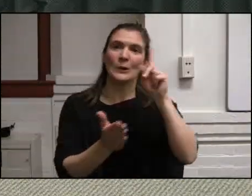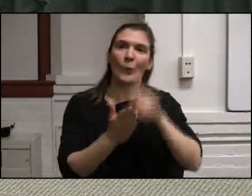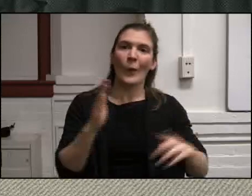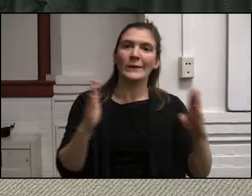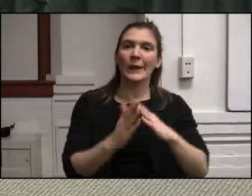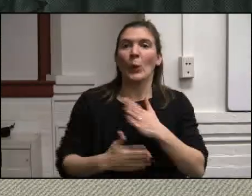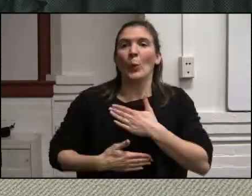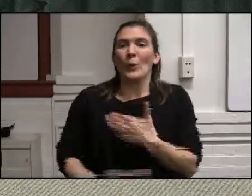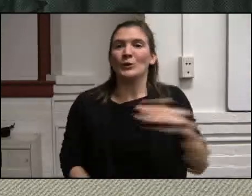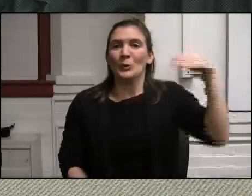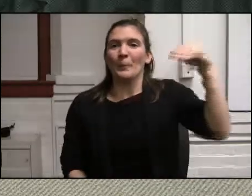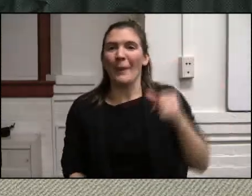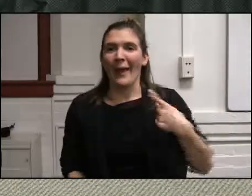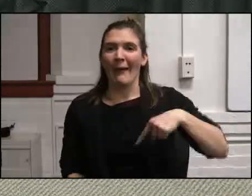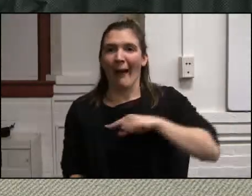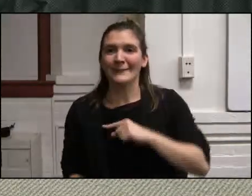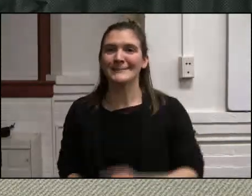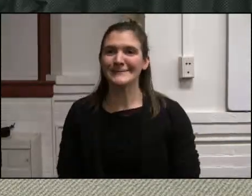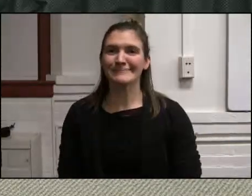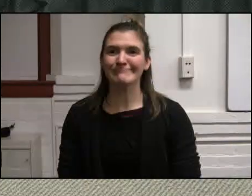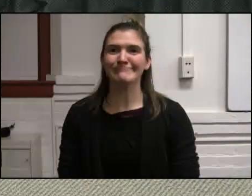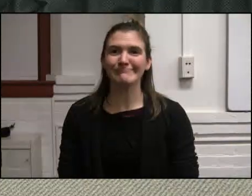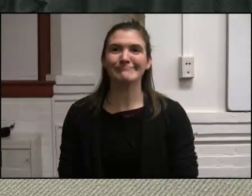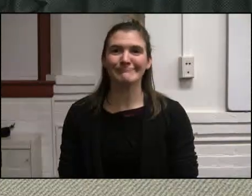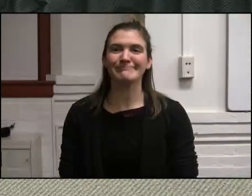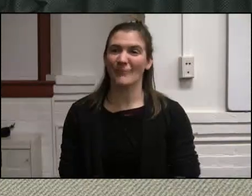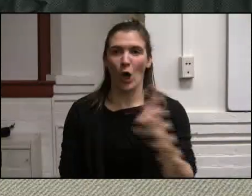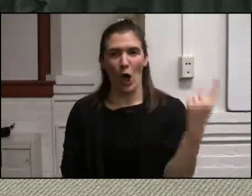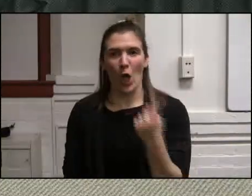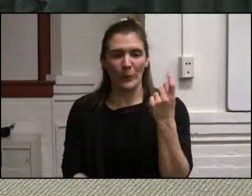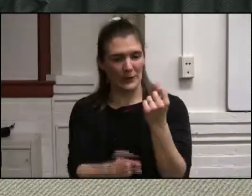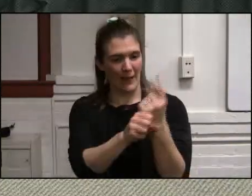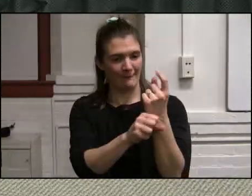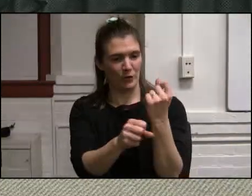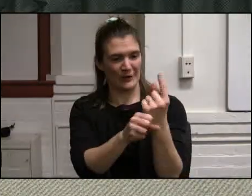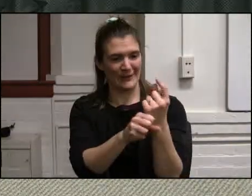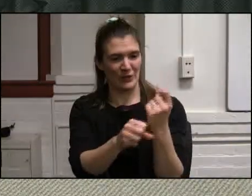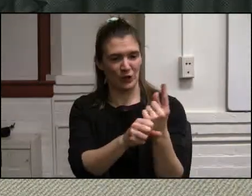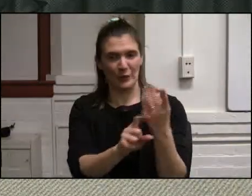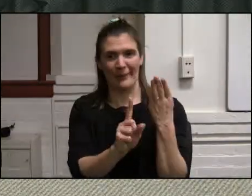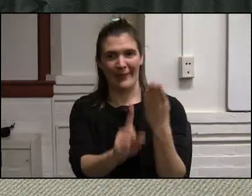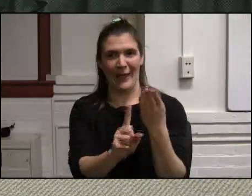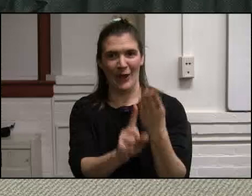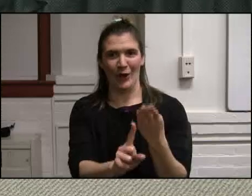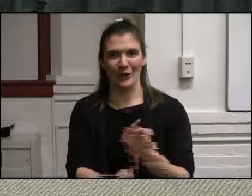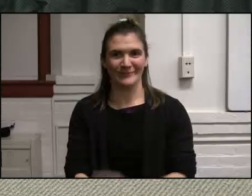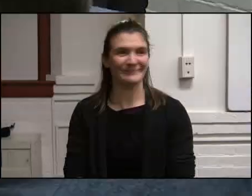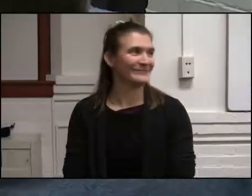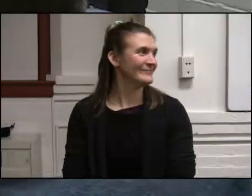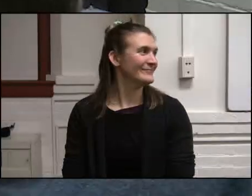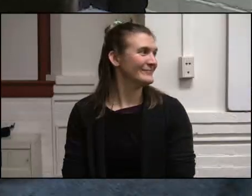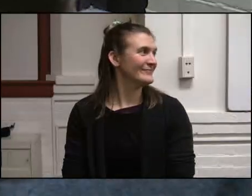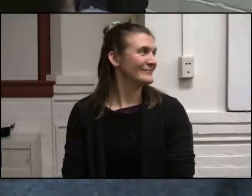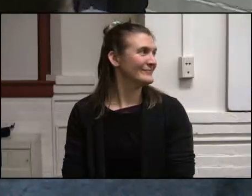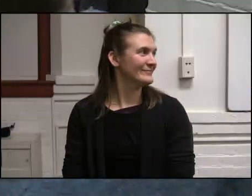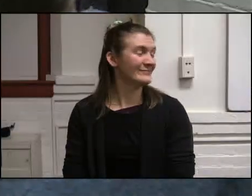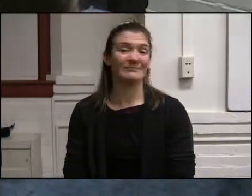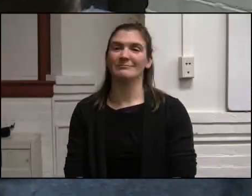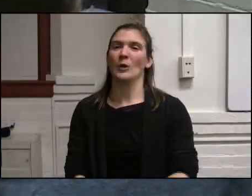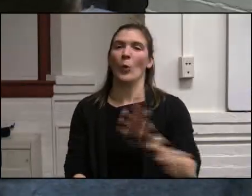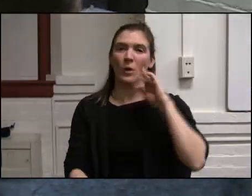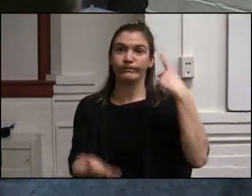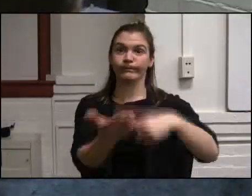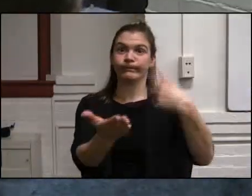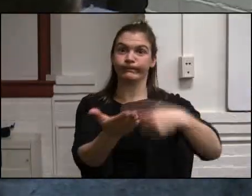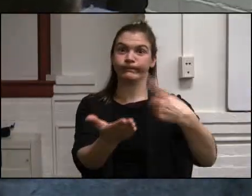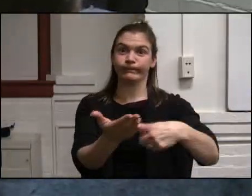the town will pay its select board. okay. So it's Yes. all automatically ripe for discussion, which